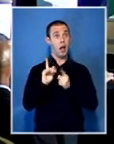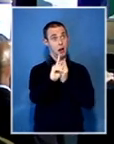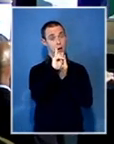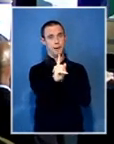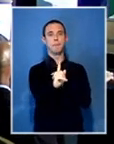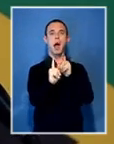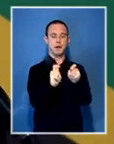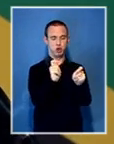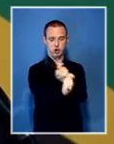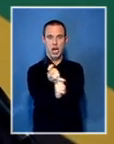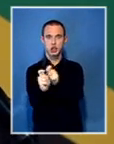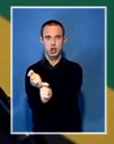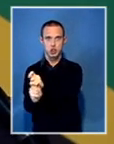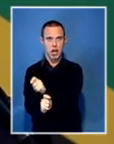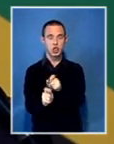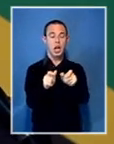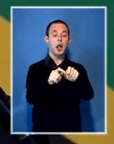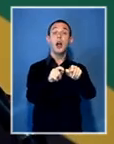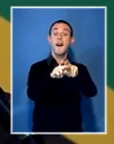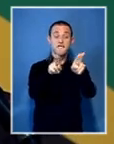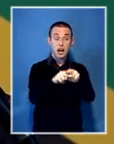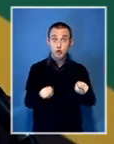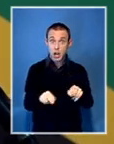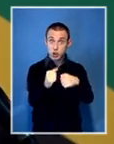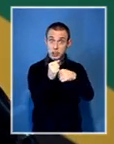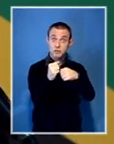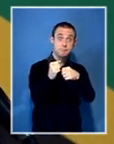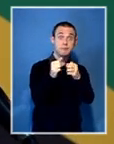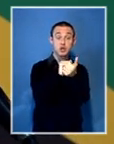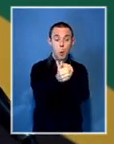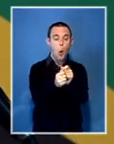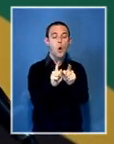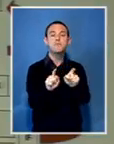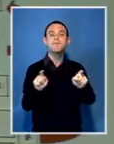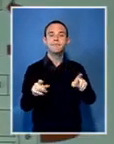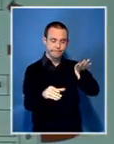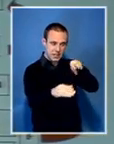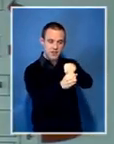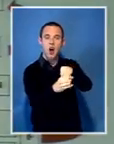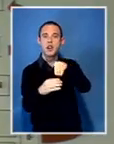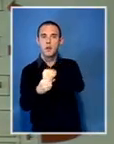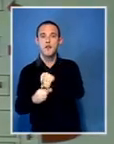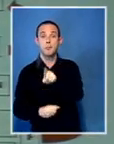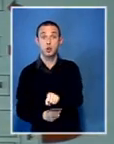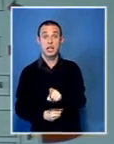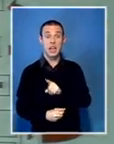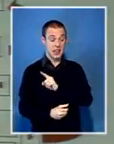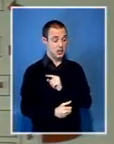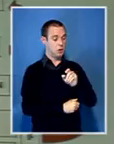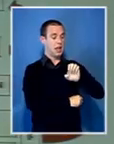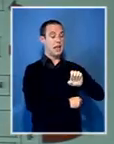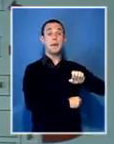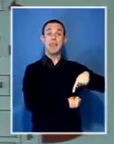of a process of reorganizing the operational and strategic initiatives. So this new Transformation Status report